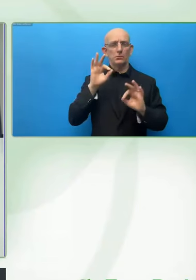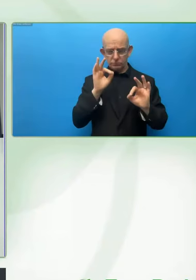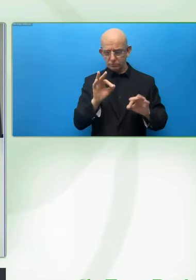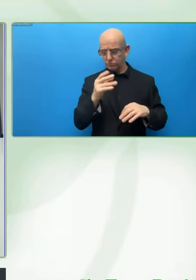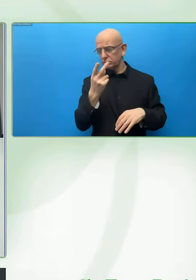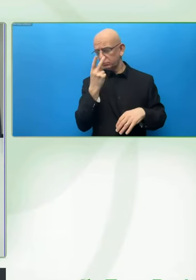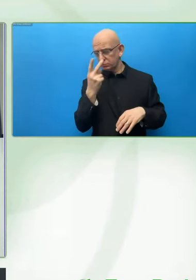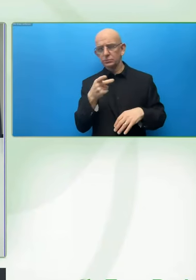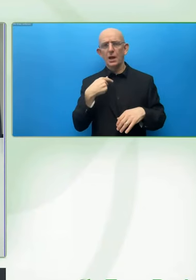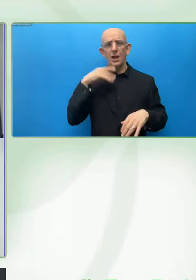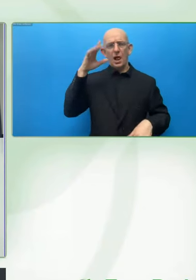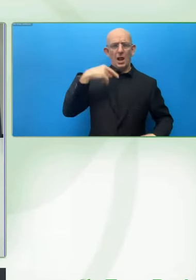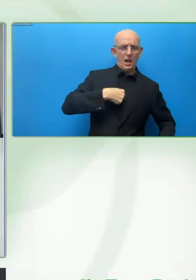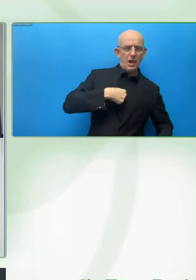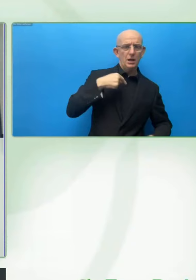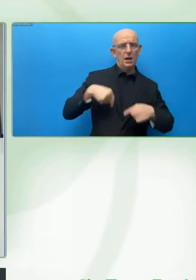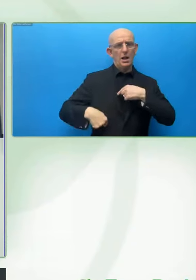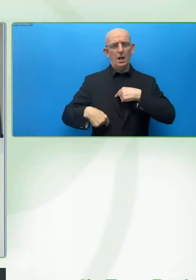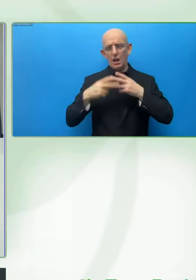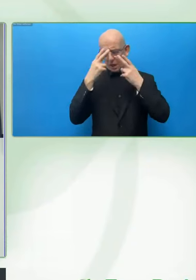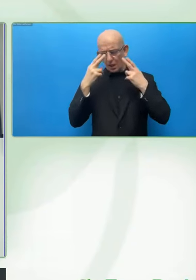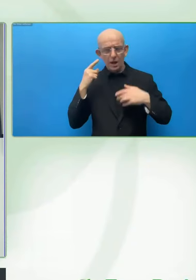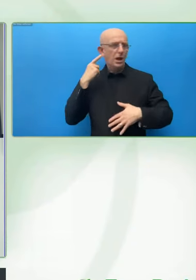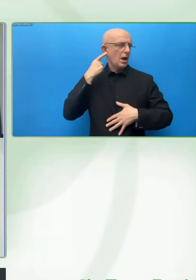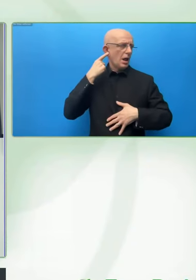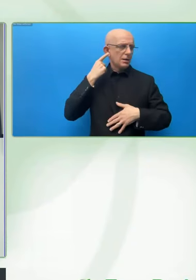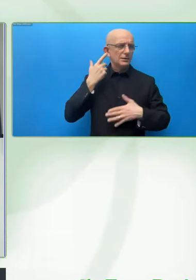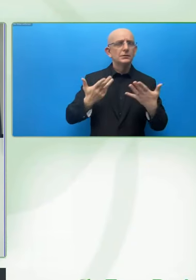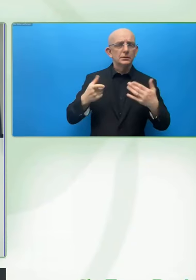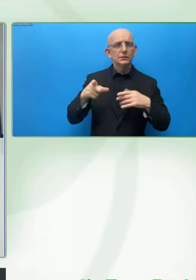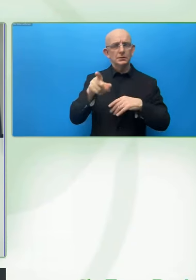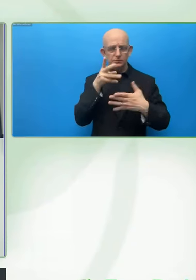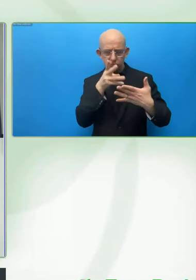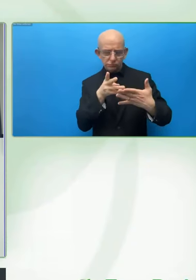in the European Disability Card,